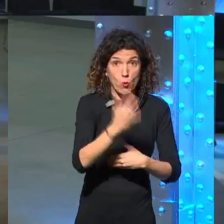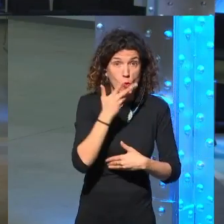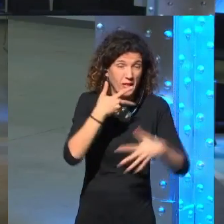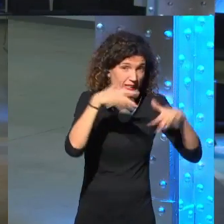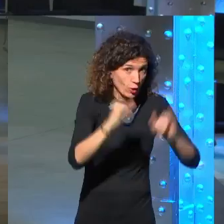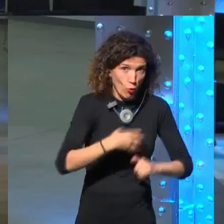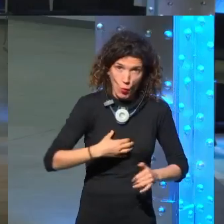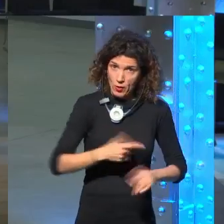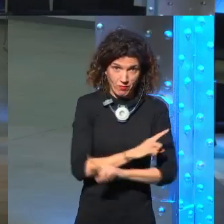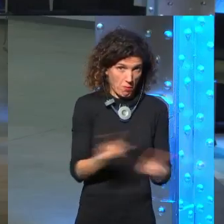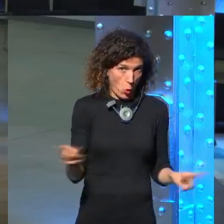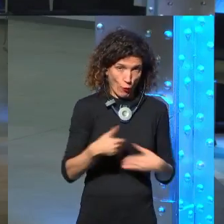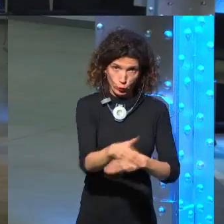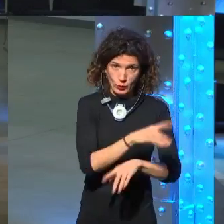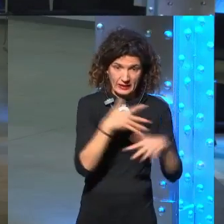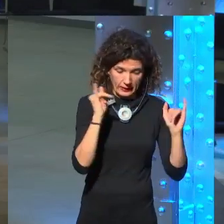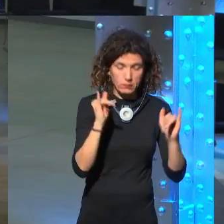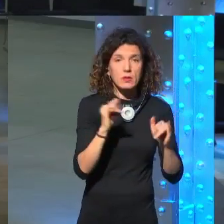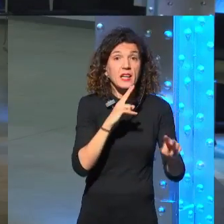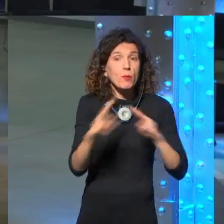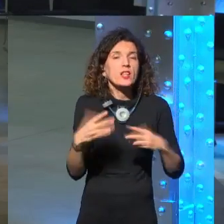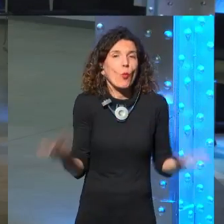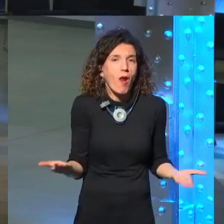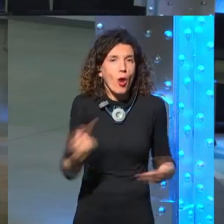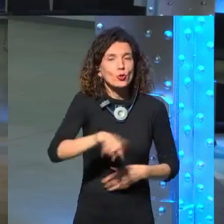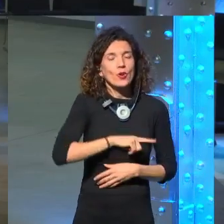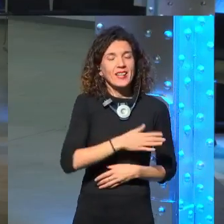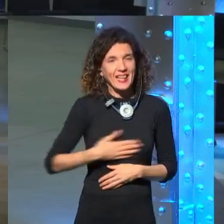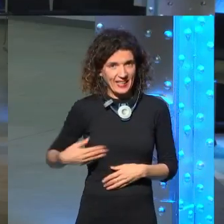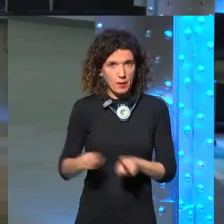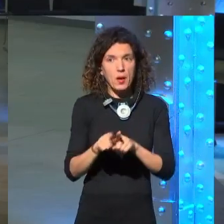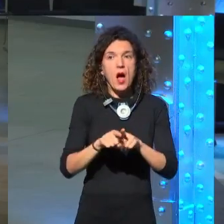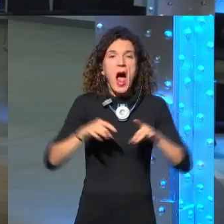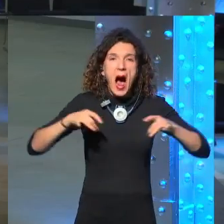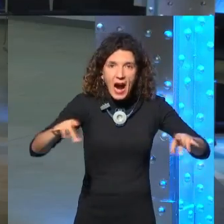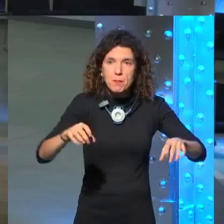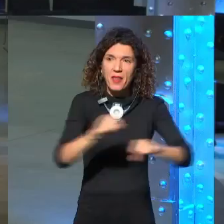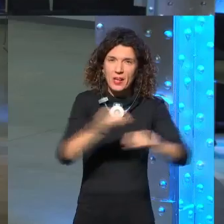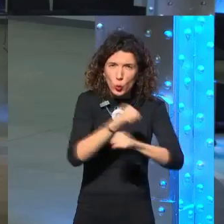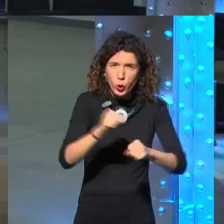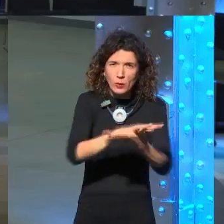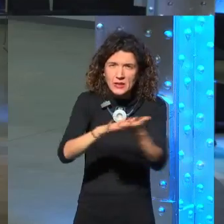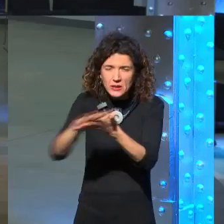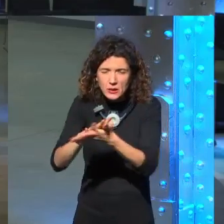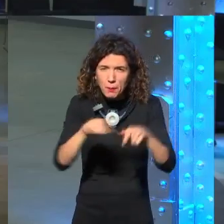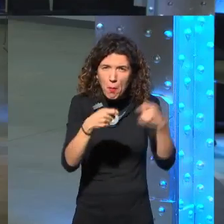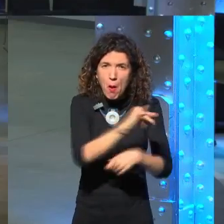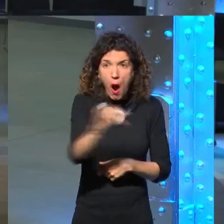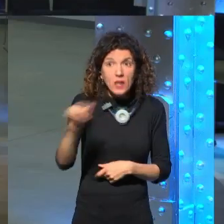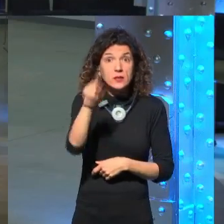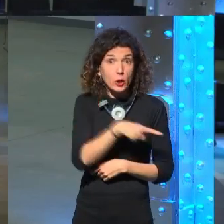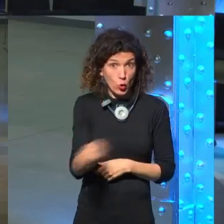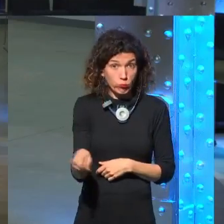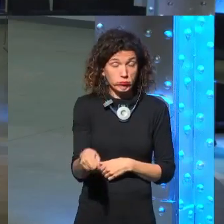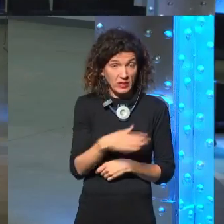what sort of response is that? We want to know whether there are weapons of mass destruction. And he got given the Foot in the Mouth Award by the